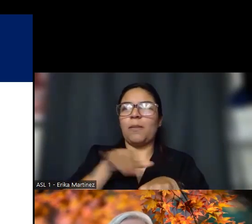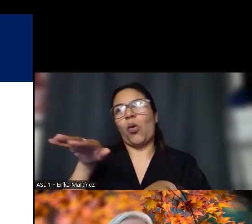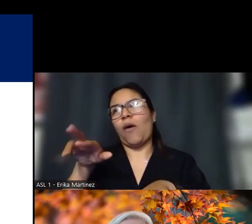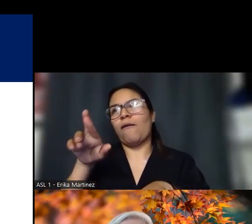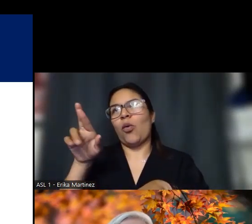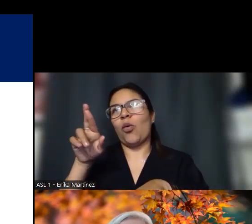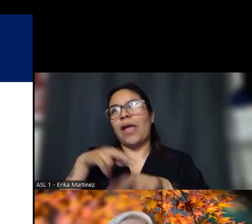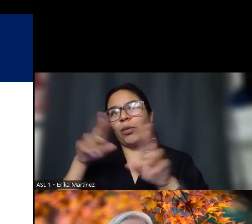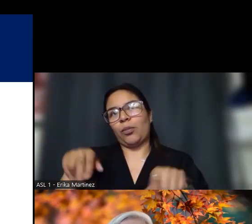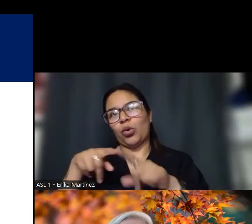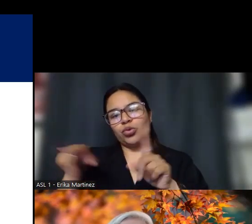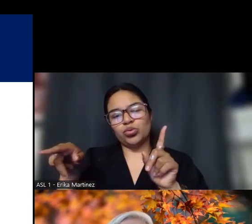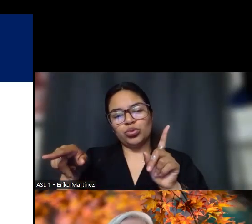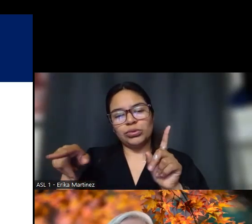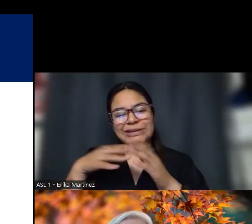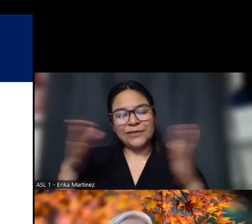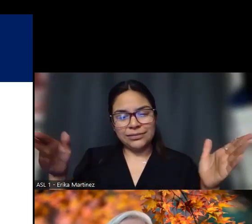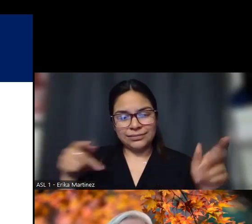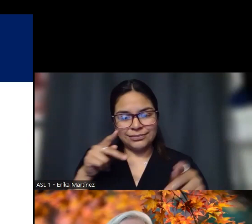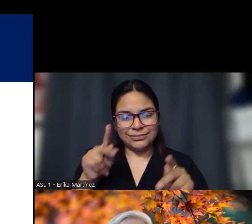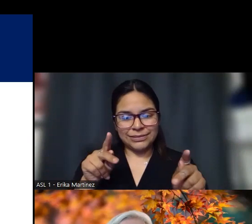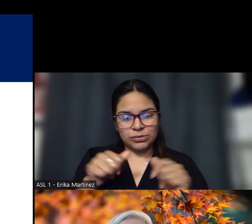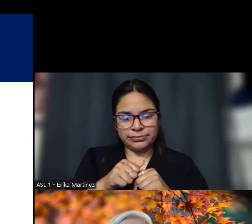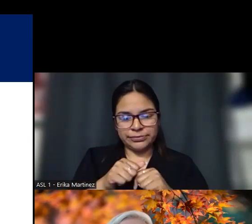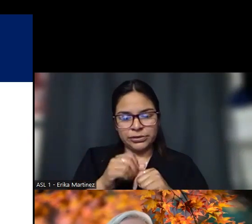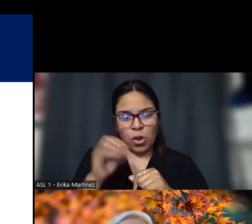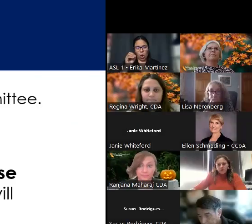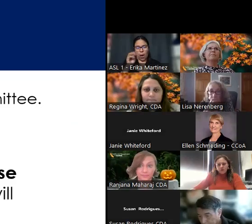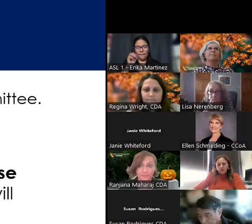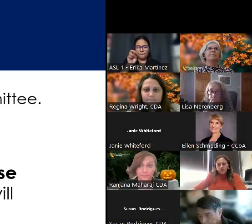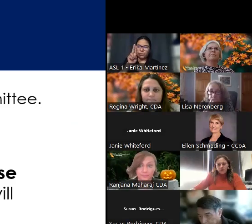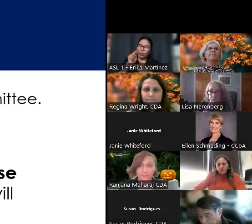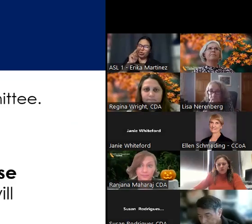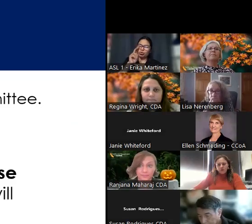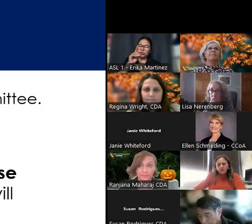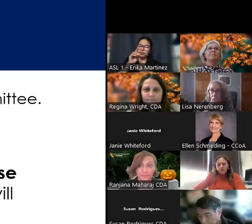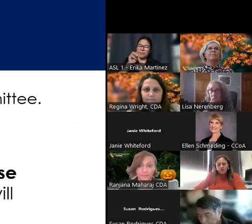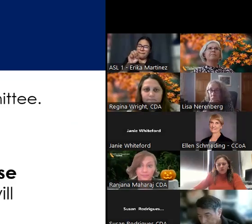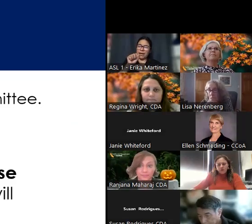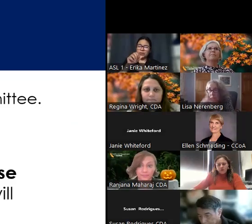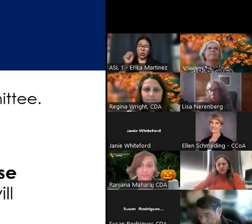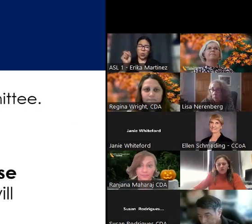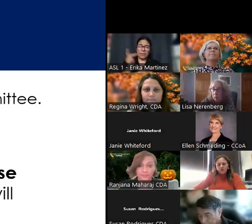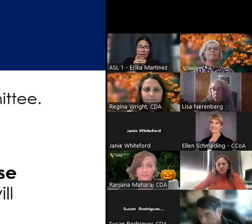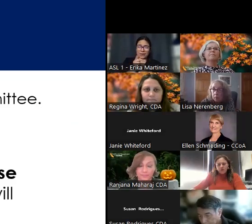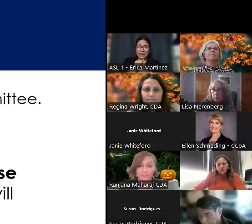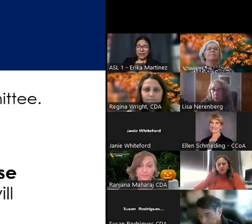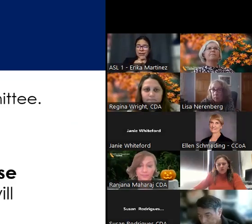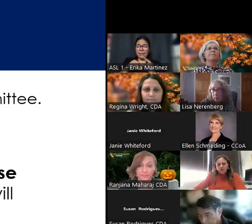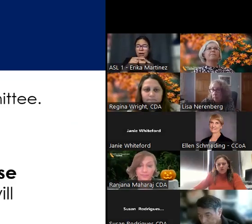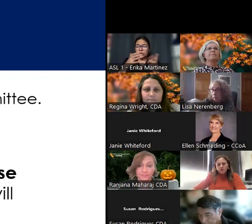ombudsman. So going back to the director of APS, Achilles, he was talking